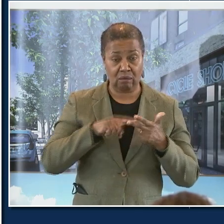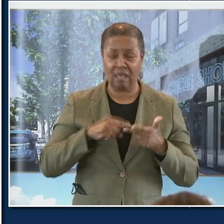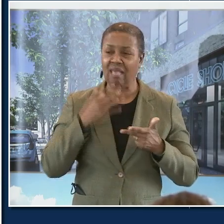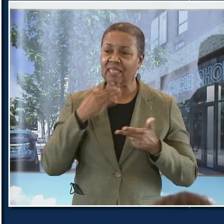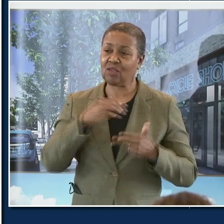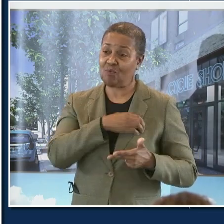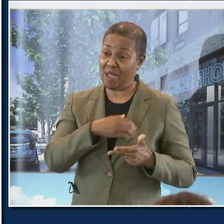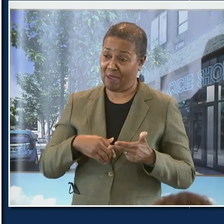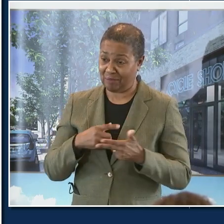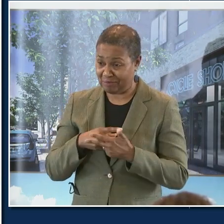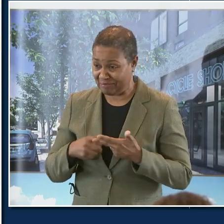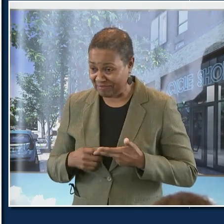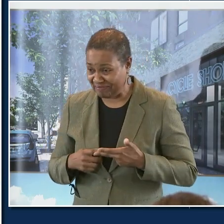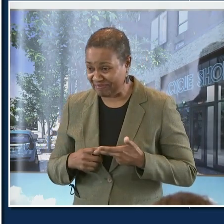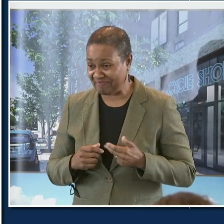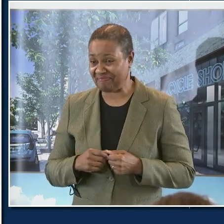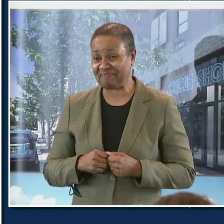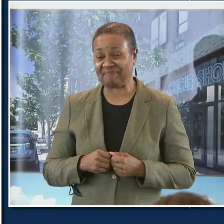thank you, Mayor,